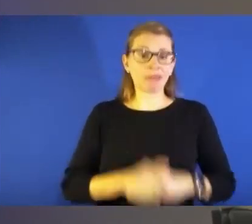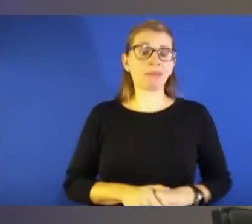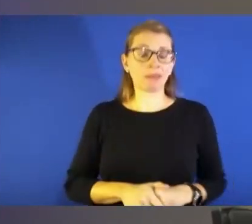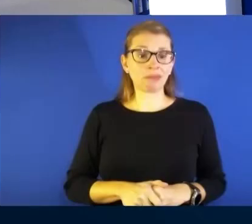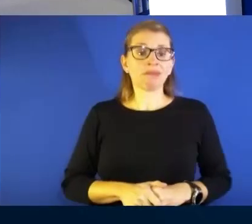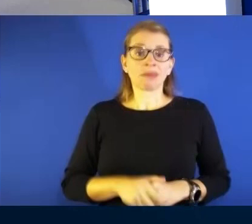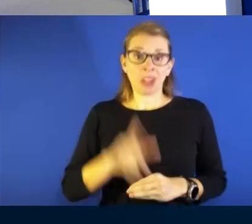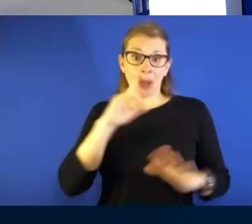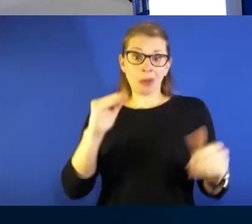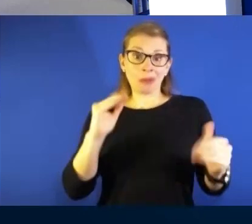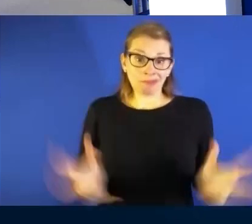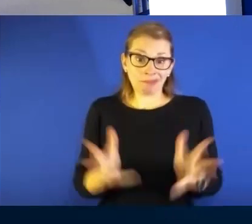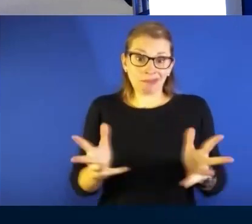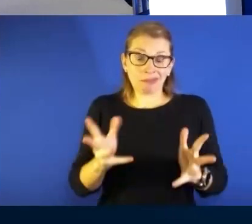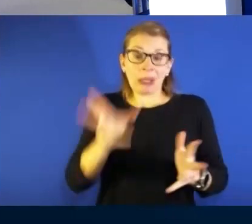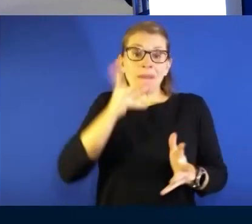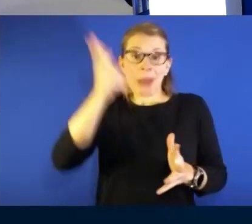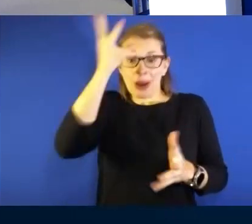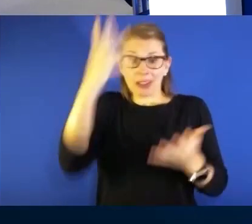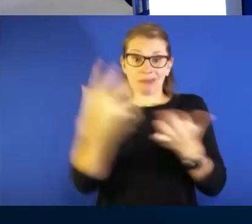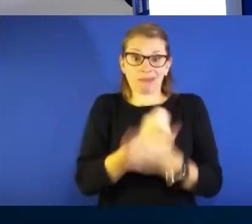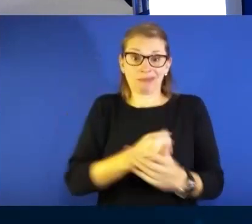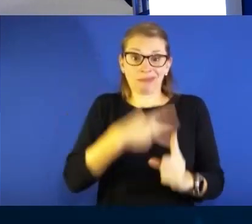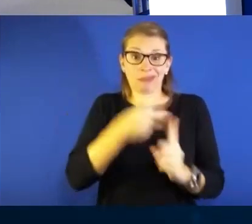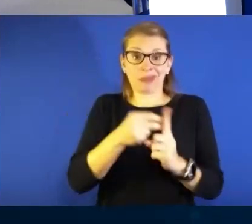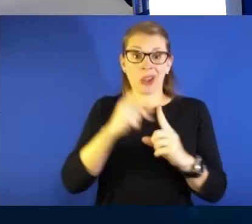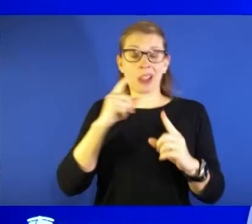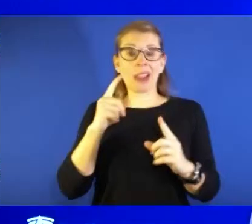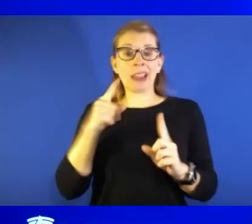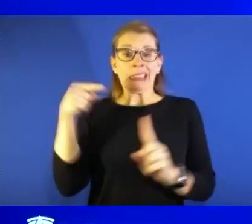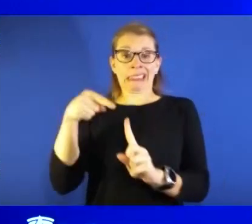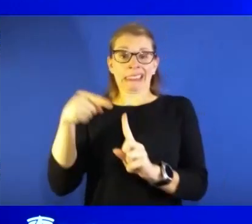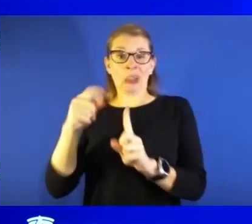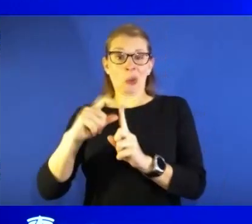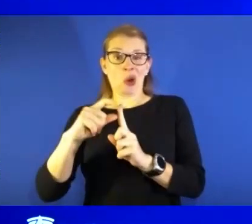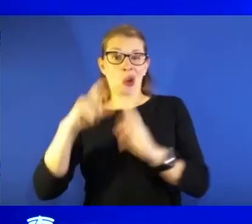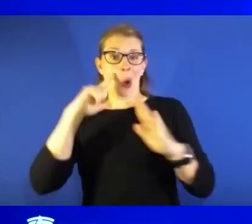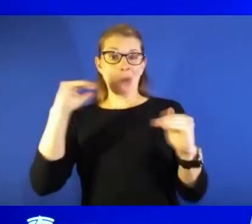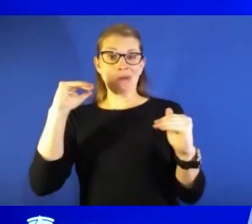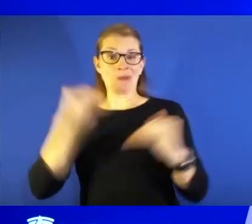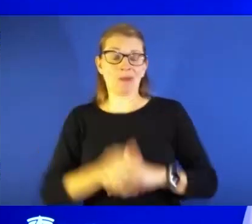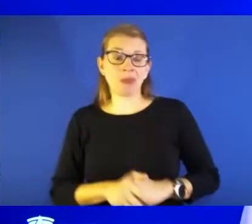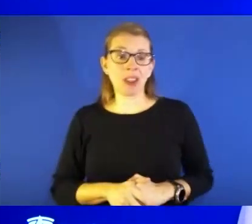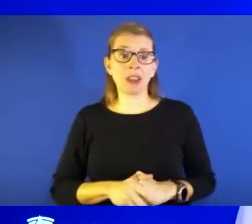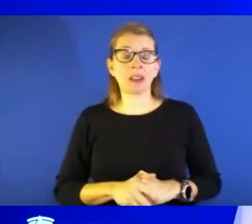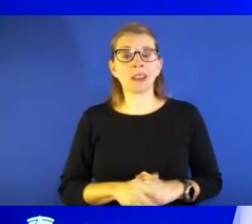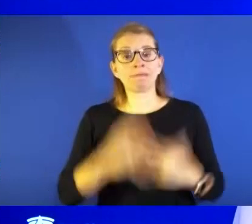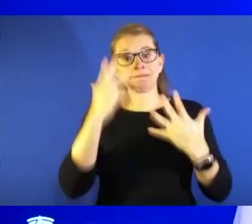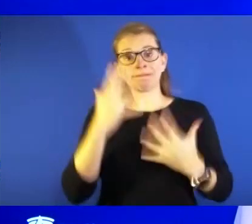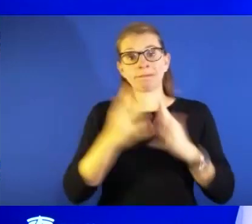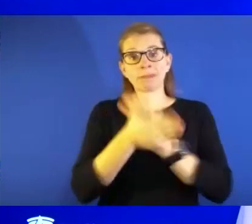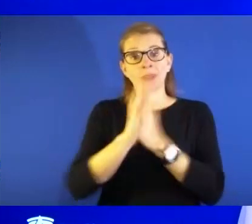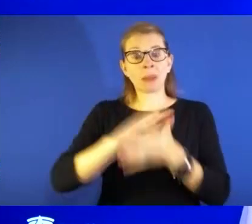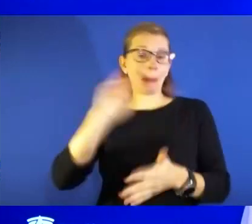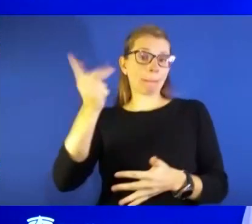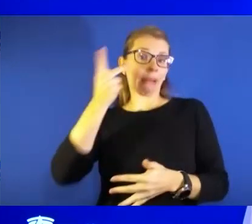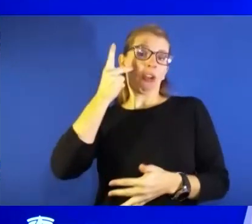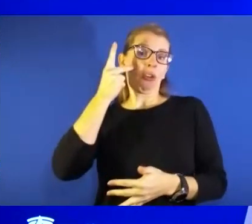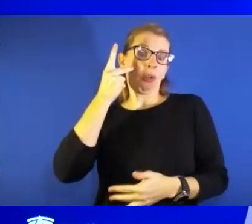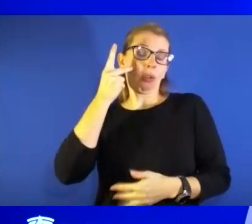children vaccinated. Yeah, I think that's the key, is hopefully, and I think really, unfortunately, this has become a politicized